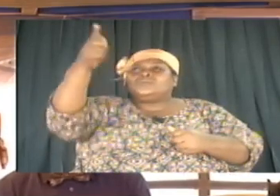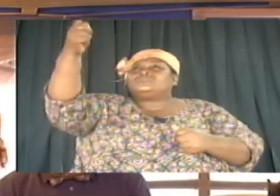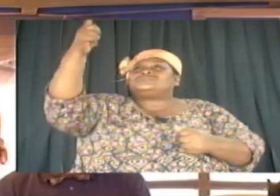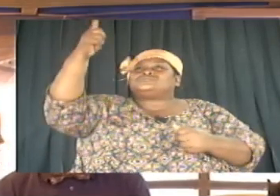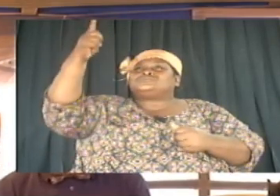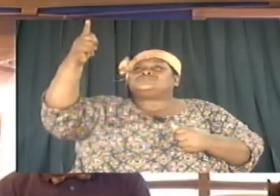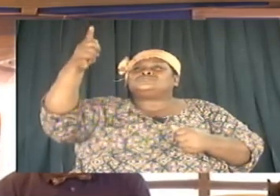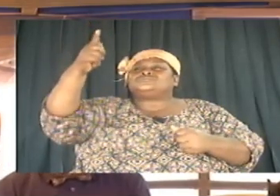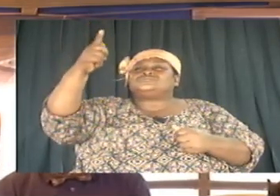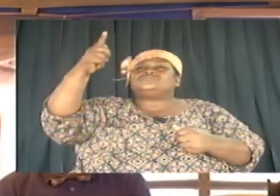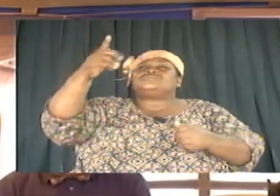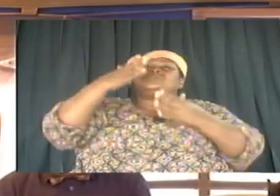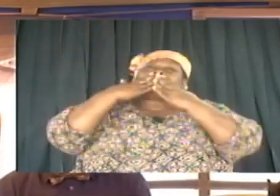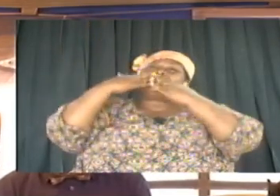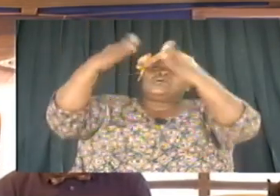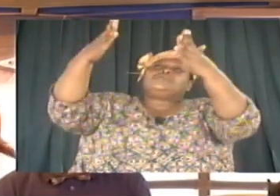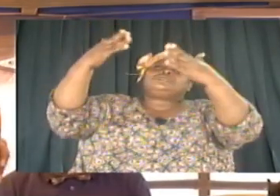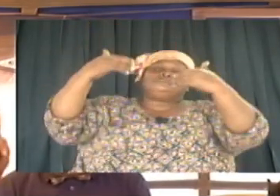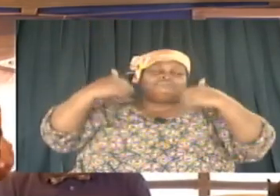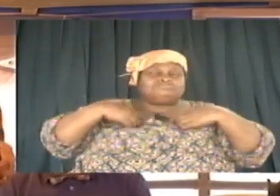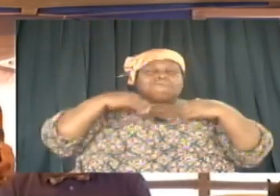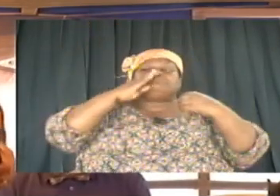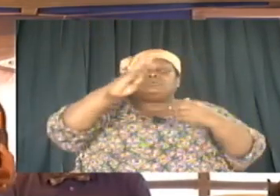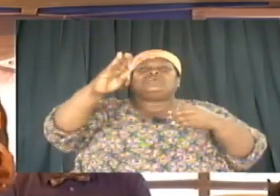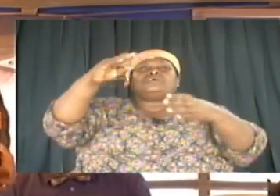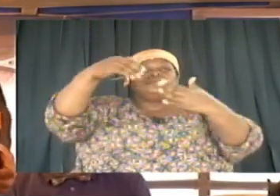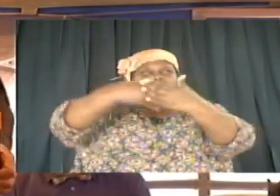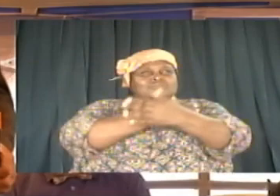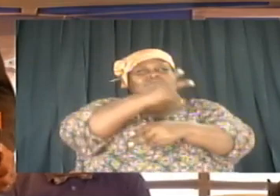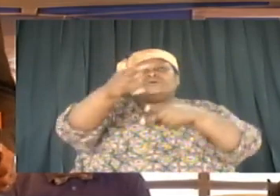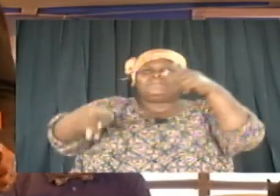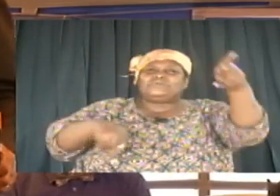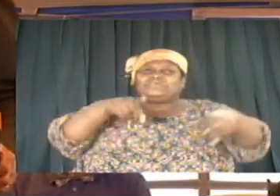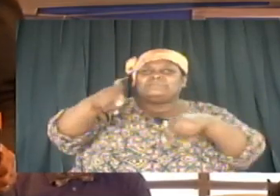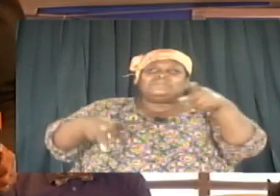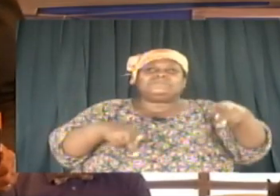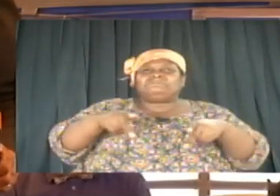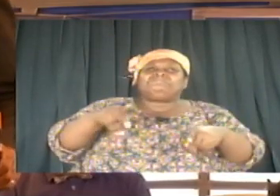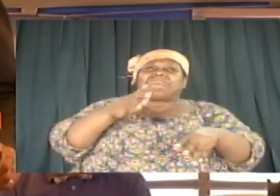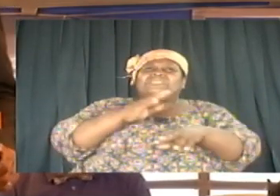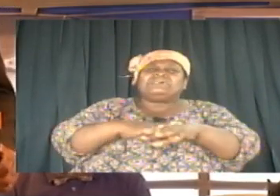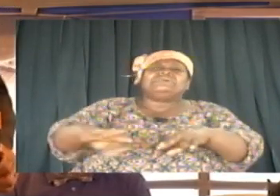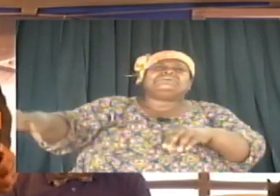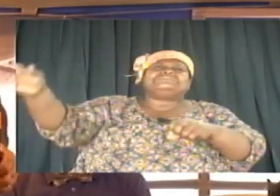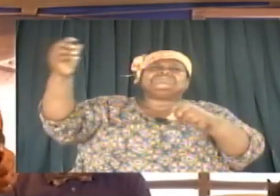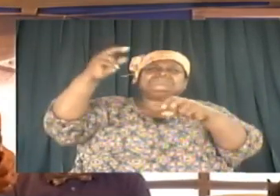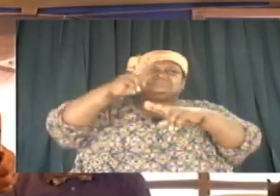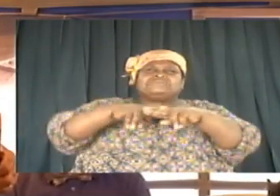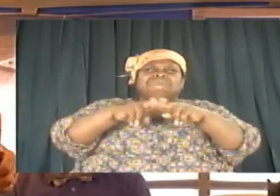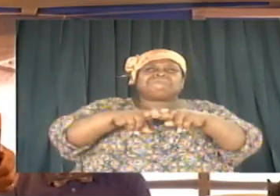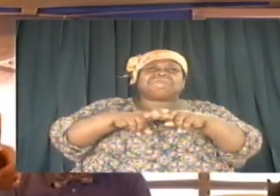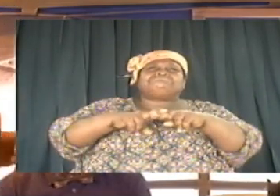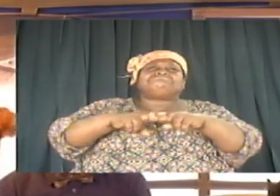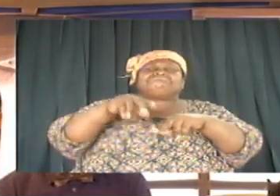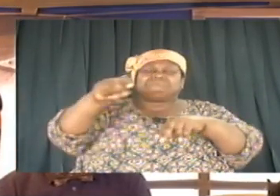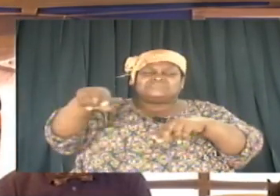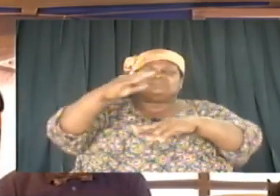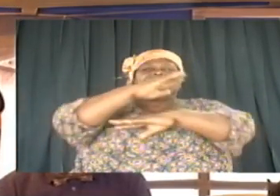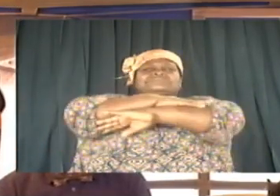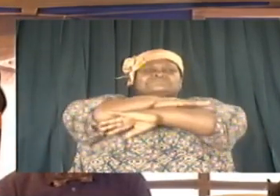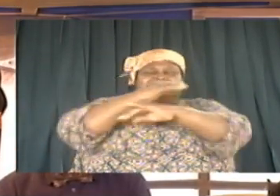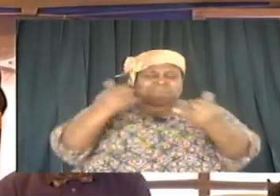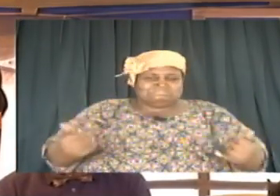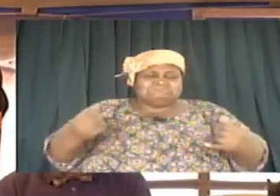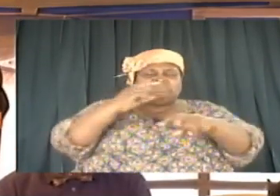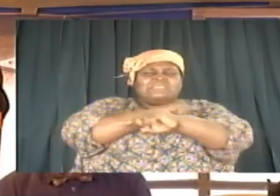to be new people as a result of sitting at this table today. We bless your name.